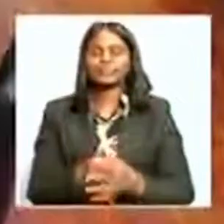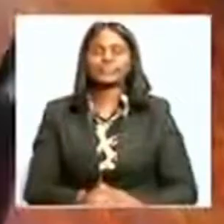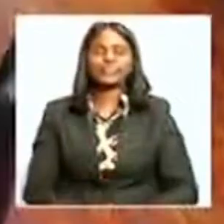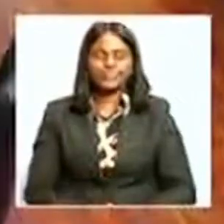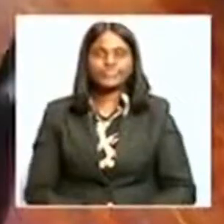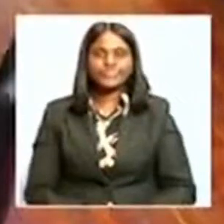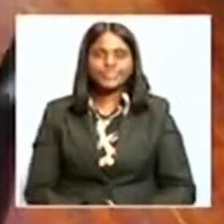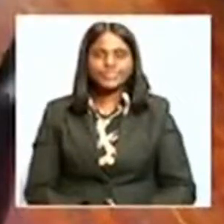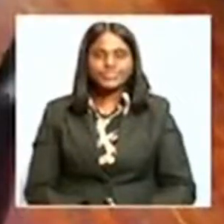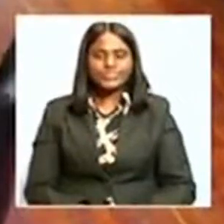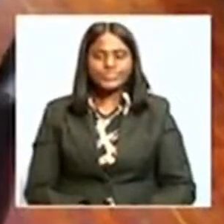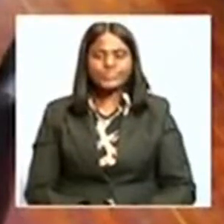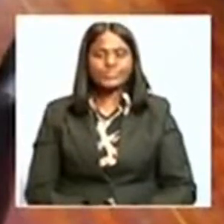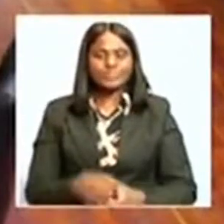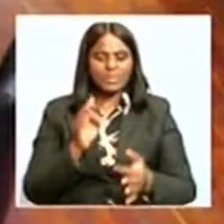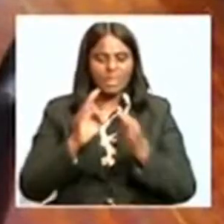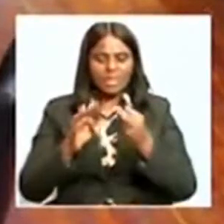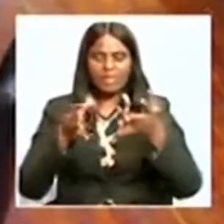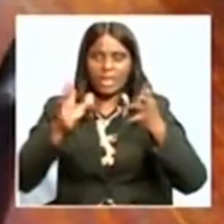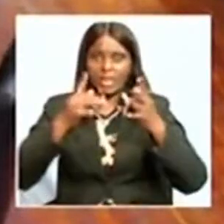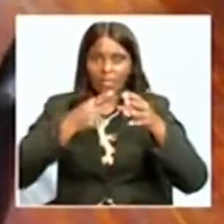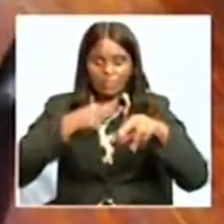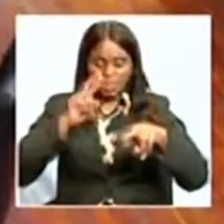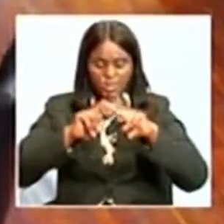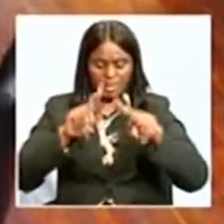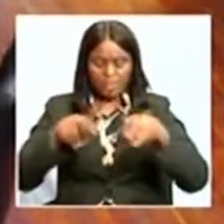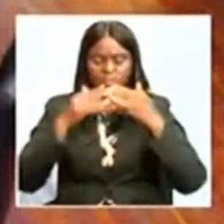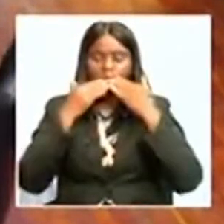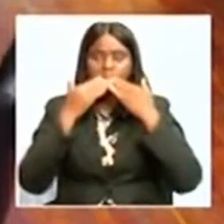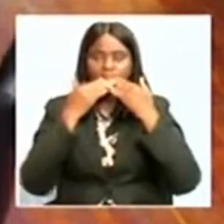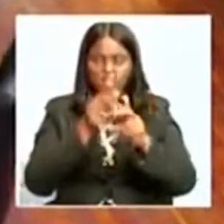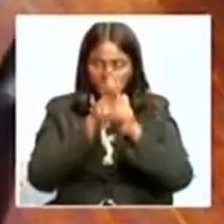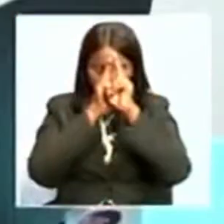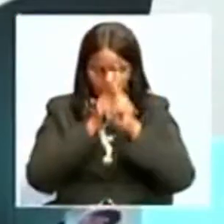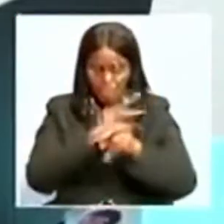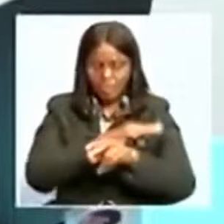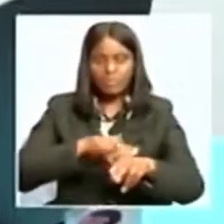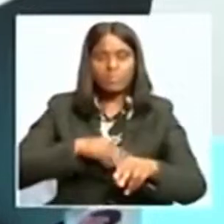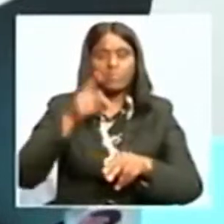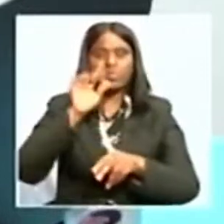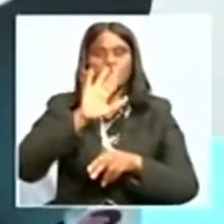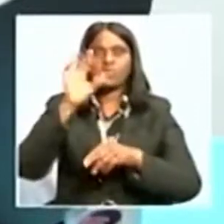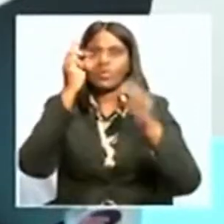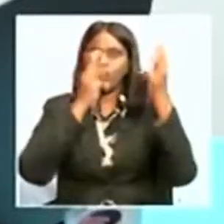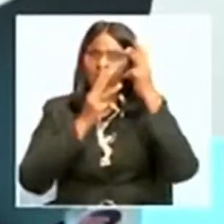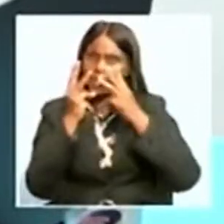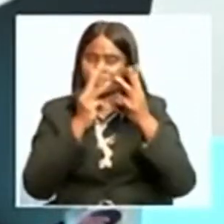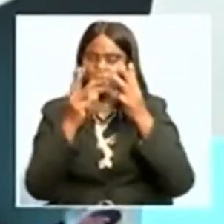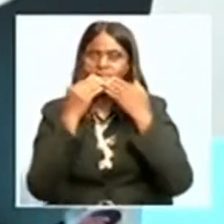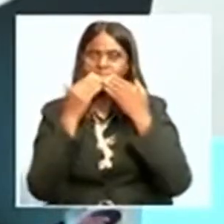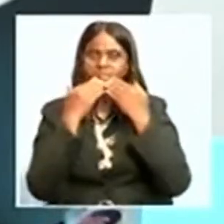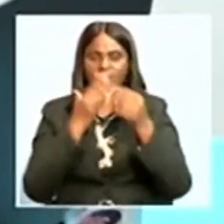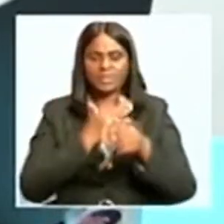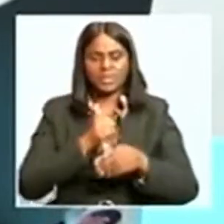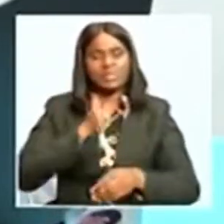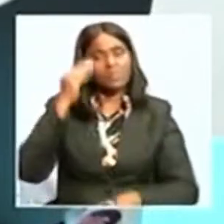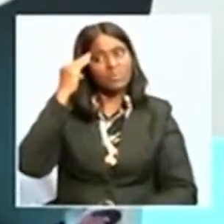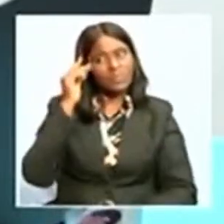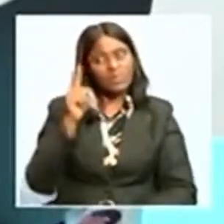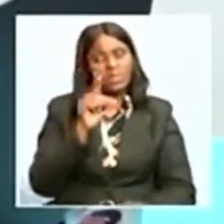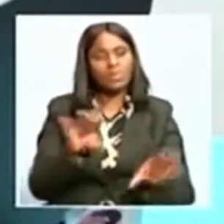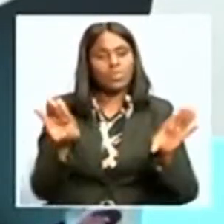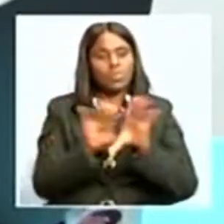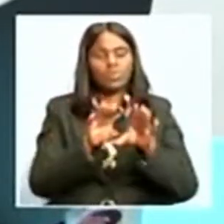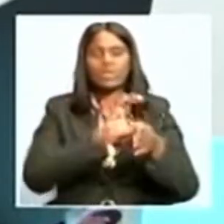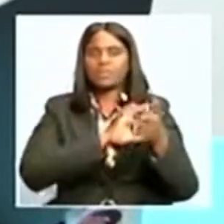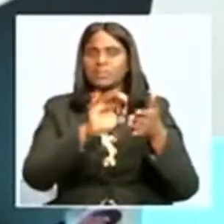you may allow me, Chair. Thank you, Honorable Member, for your concerns. I know we've closed the Income Tax